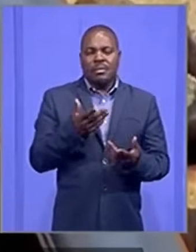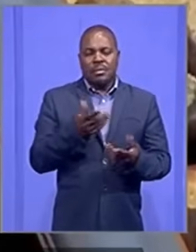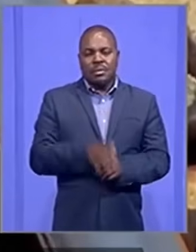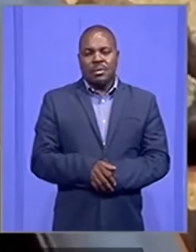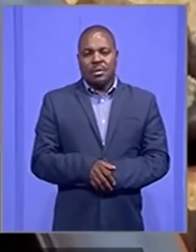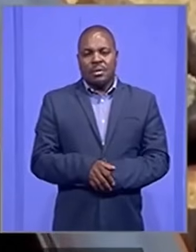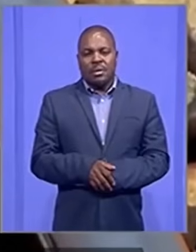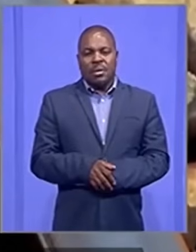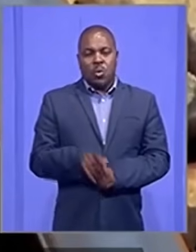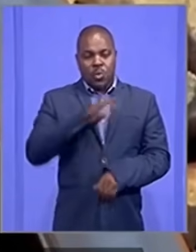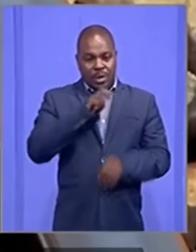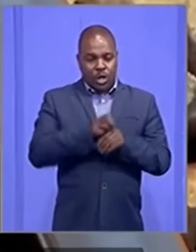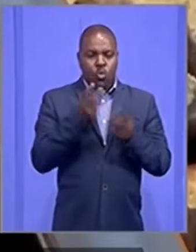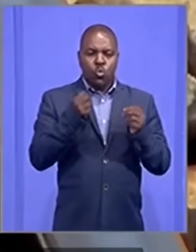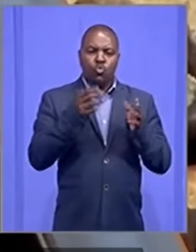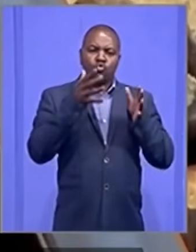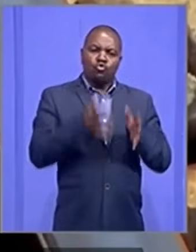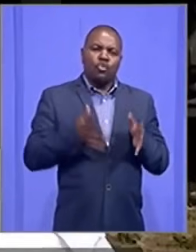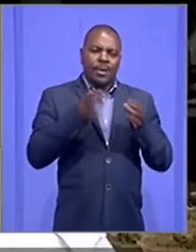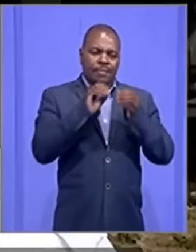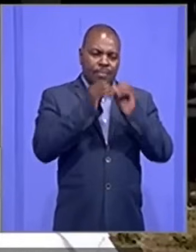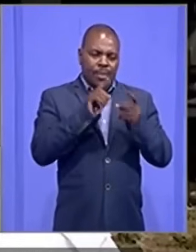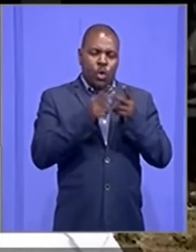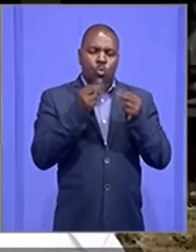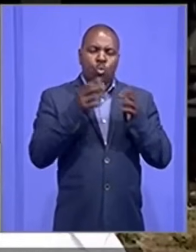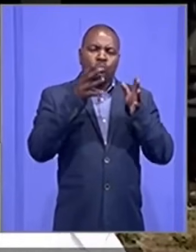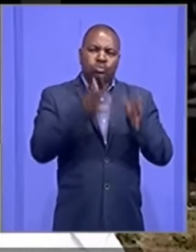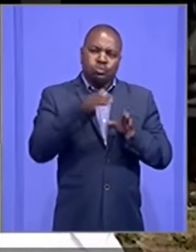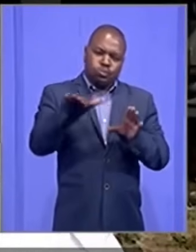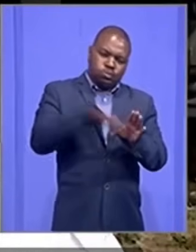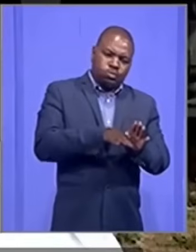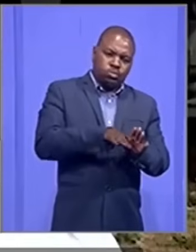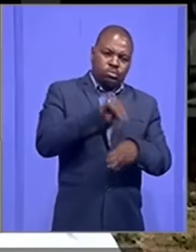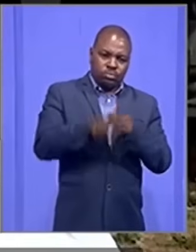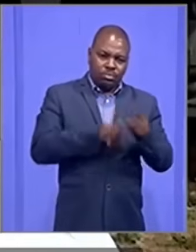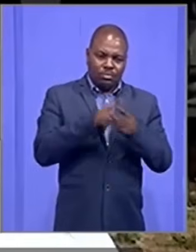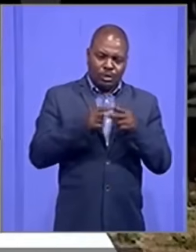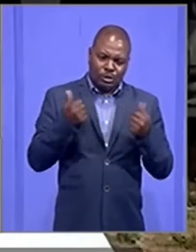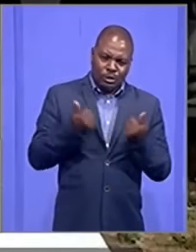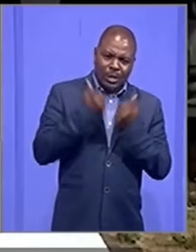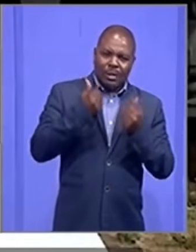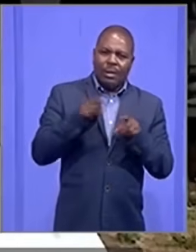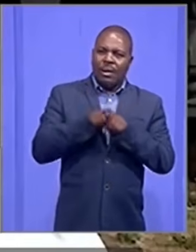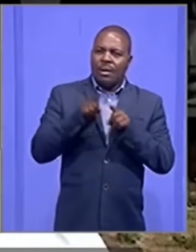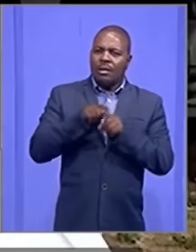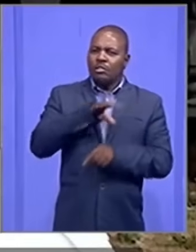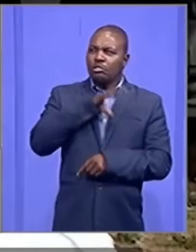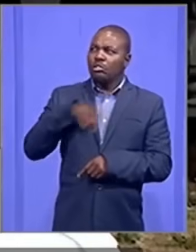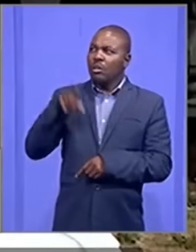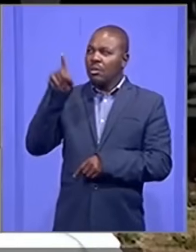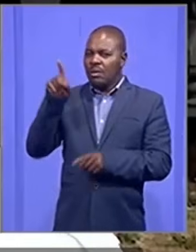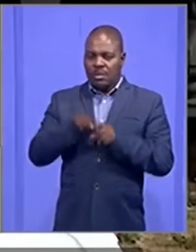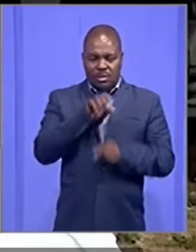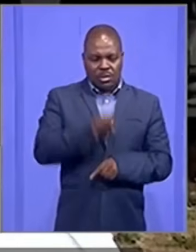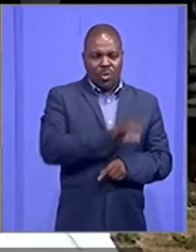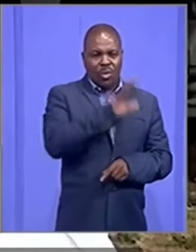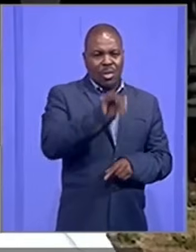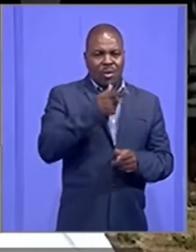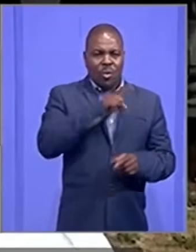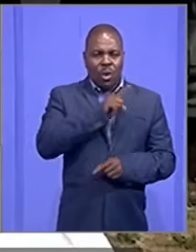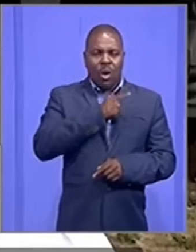new trains. We need to ensure that there's new locomotives and to resolve the challenges between China and South Africa of